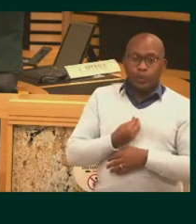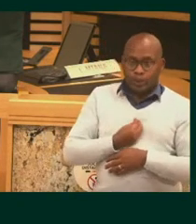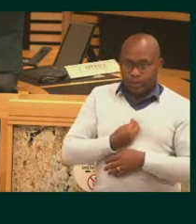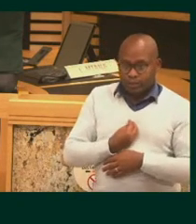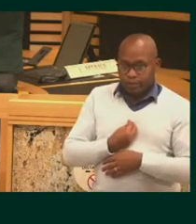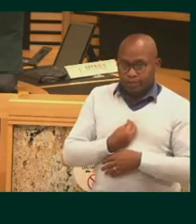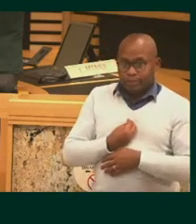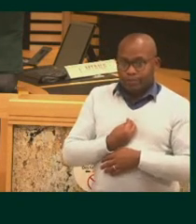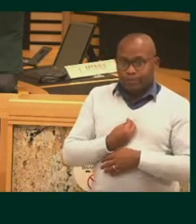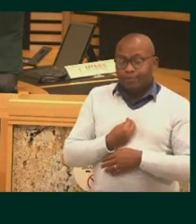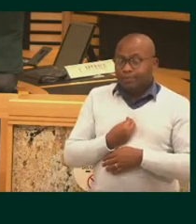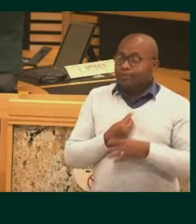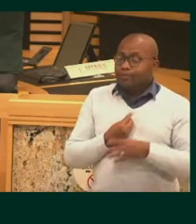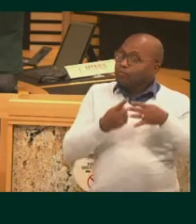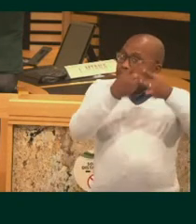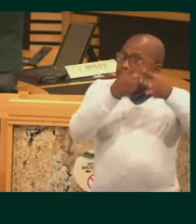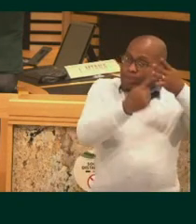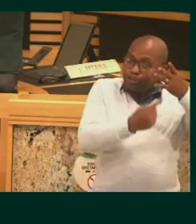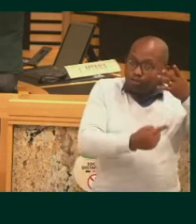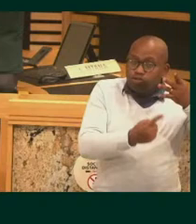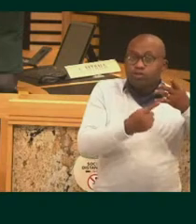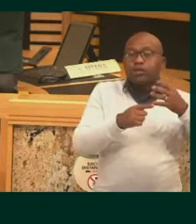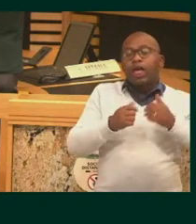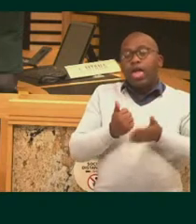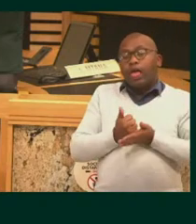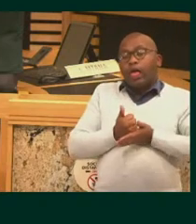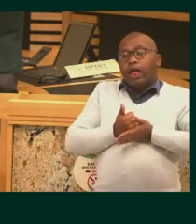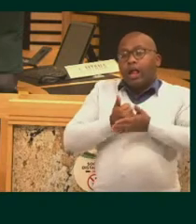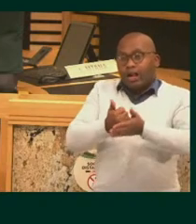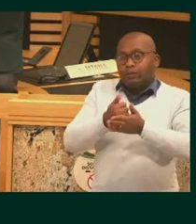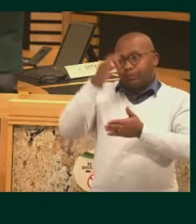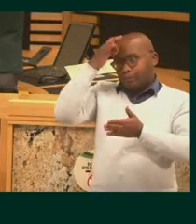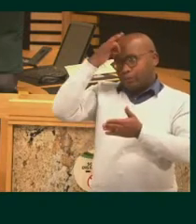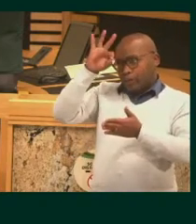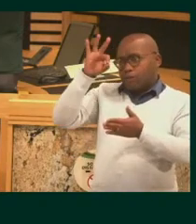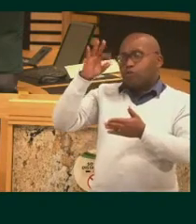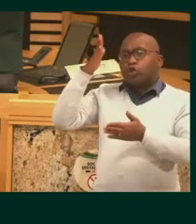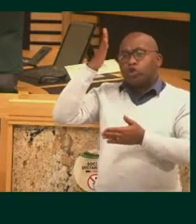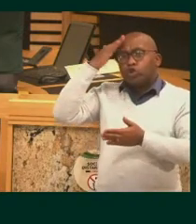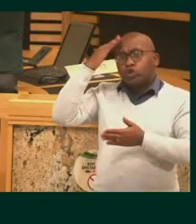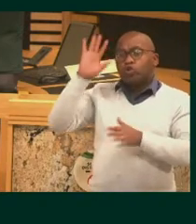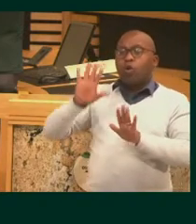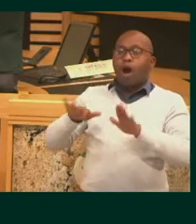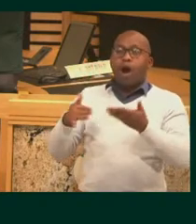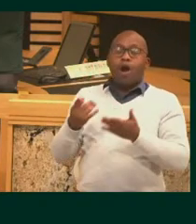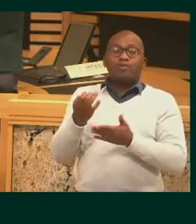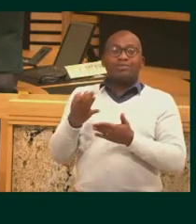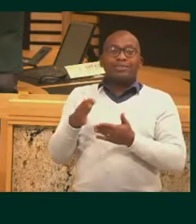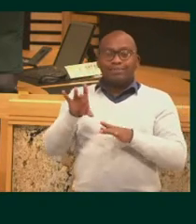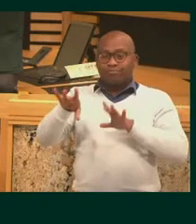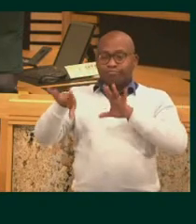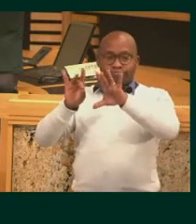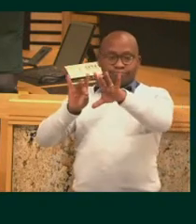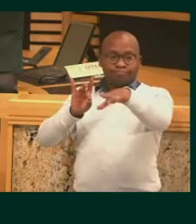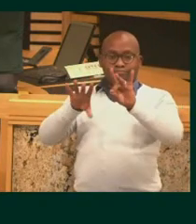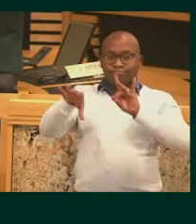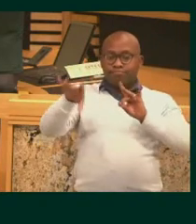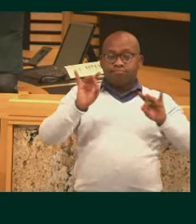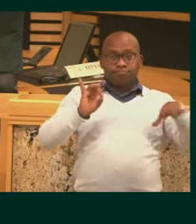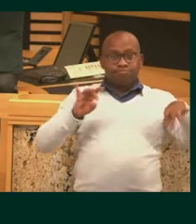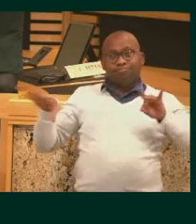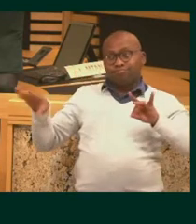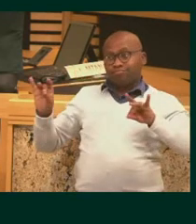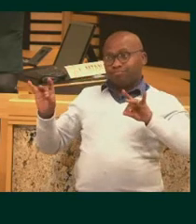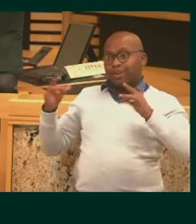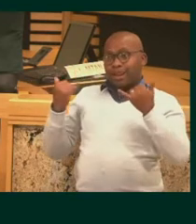regulations provide Provisions for orans of state to opt for the advancement of certain designated groups during procurement and